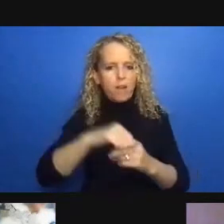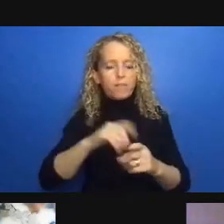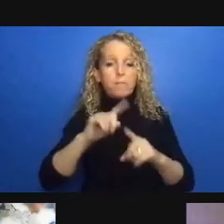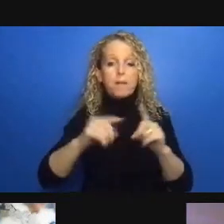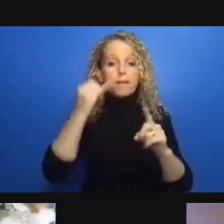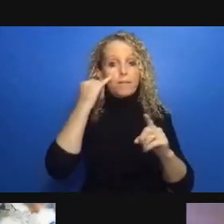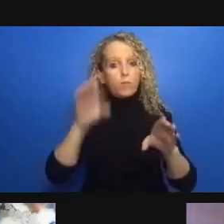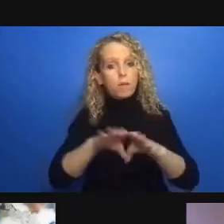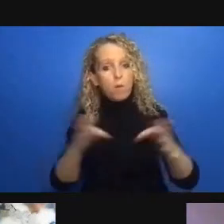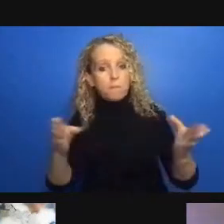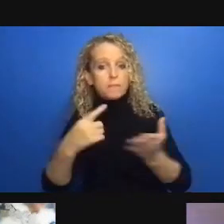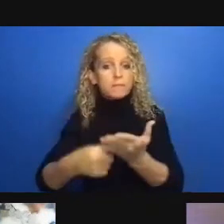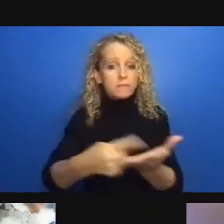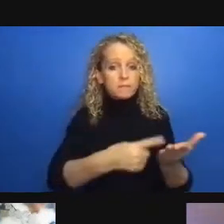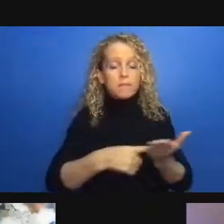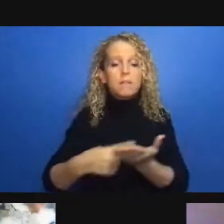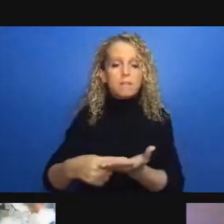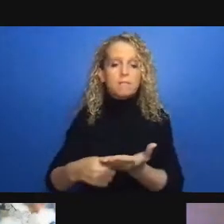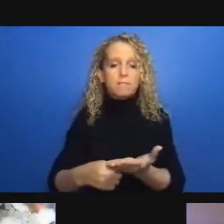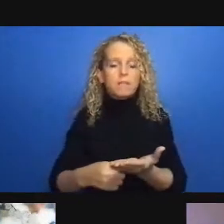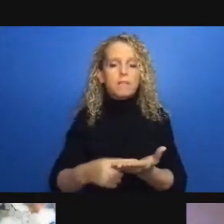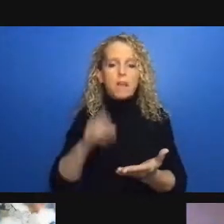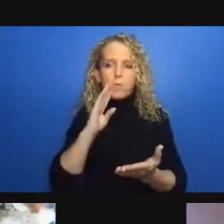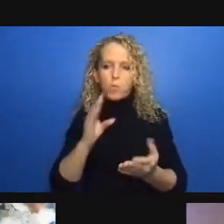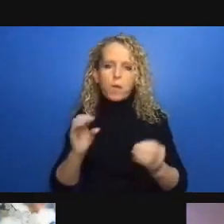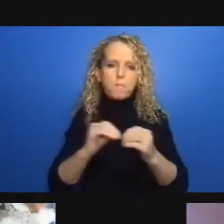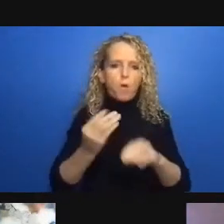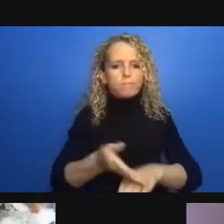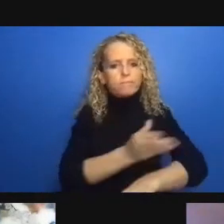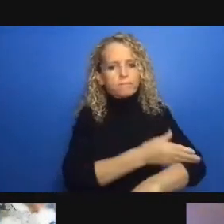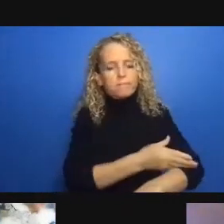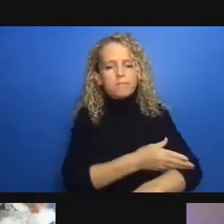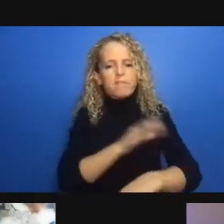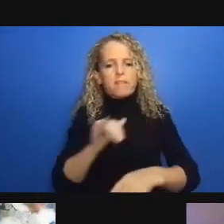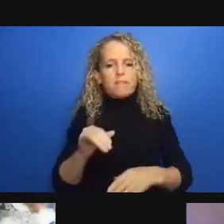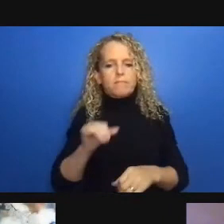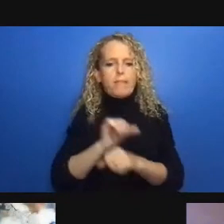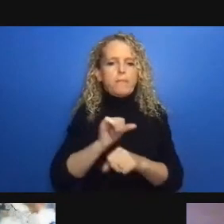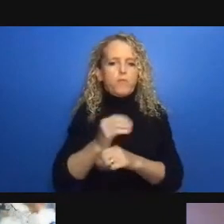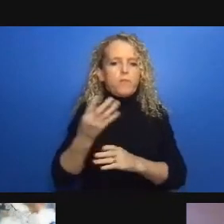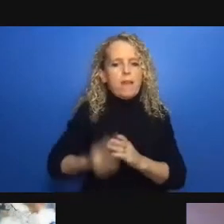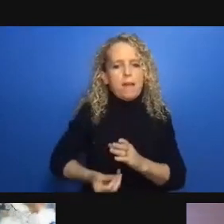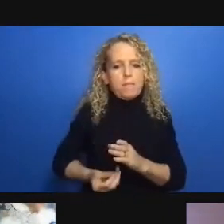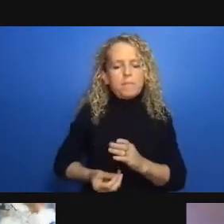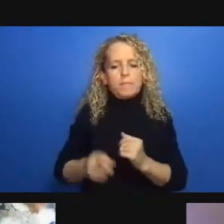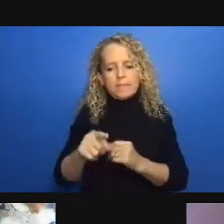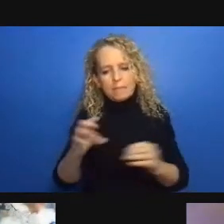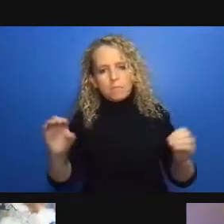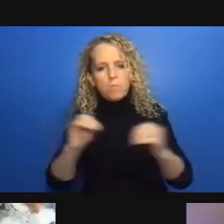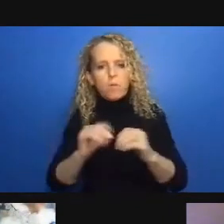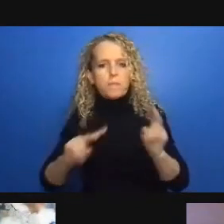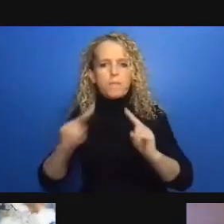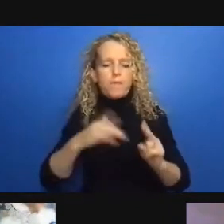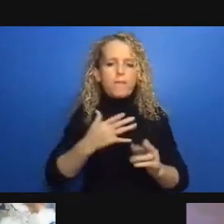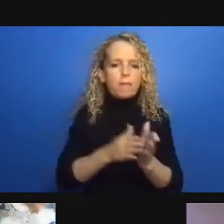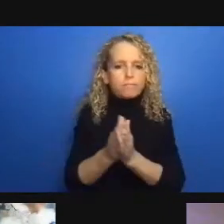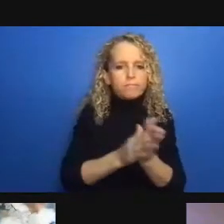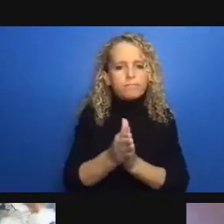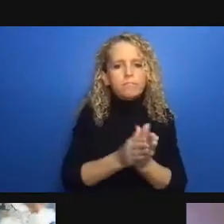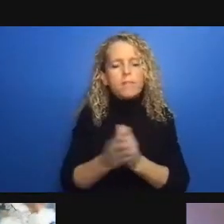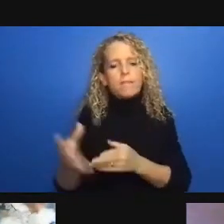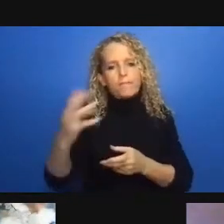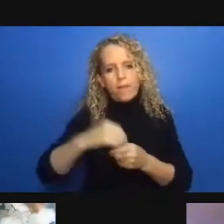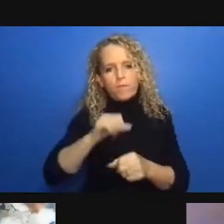understanding is why that labor gap exists and what we need to do to make it more appealing. Thank you so much for